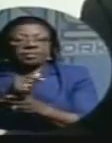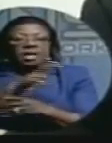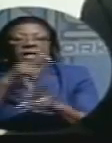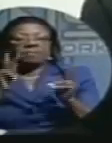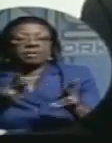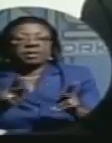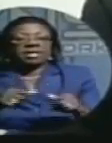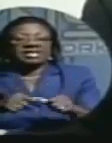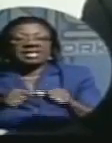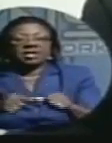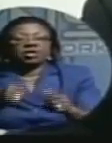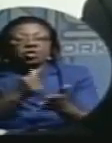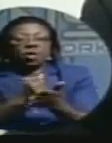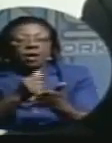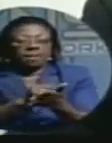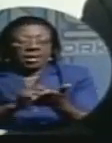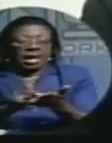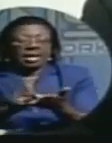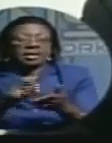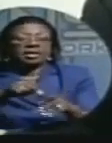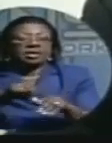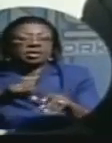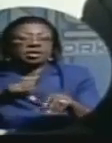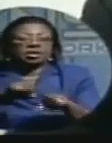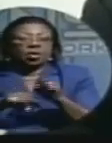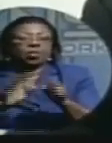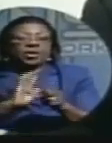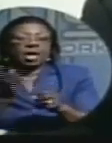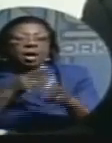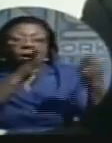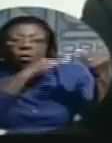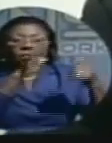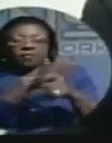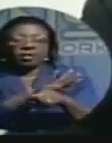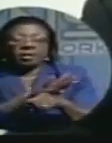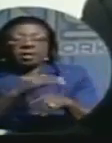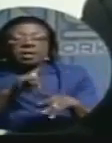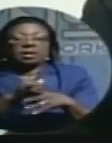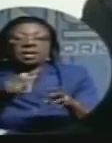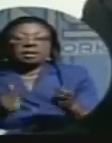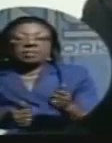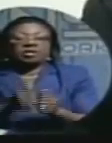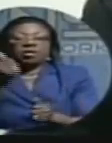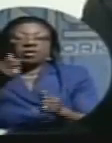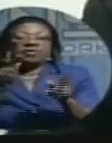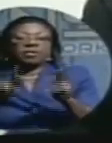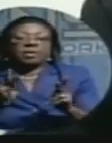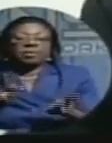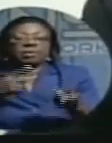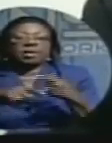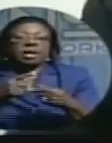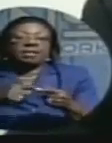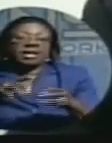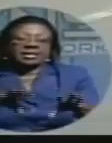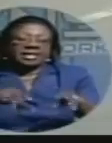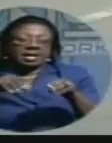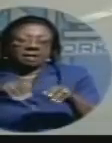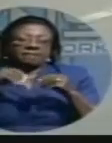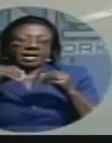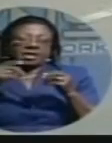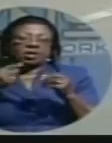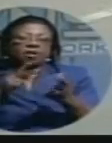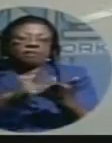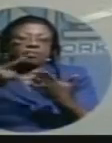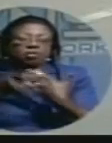people continue to apply. So we're hopeful that the maximum amount of people come forward and take advantage of the program.